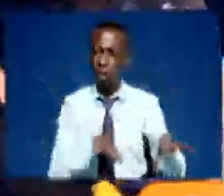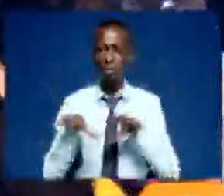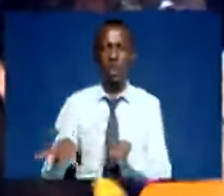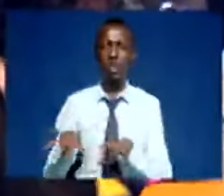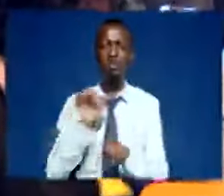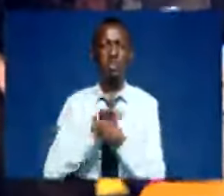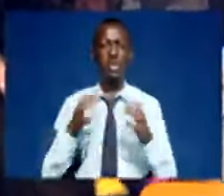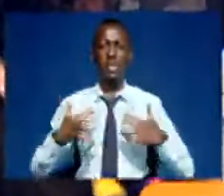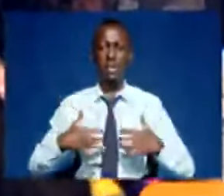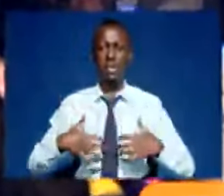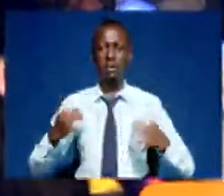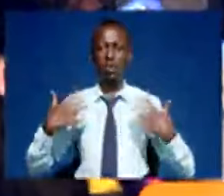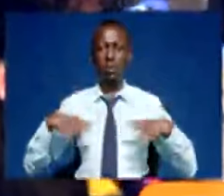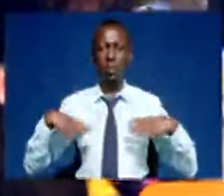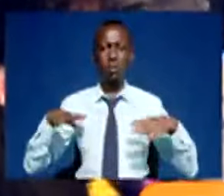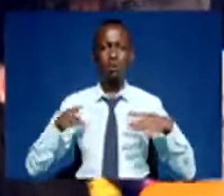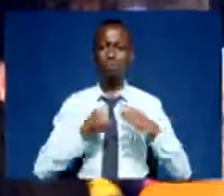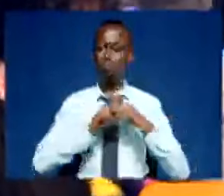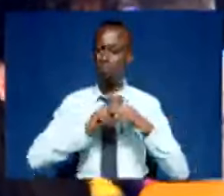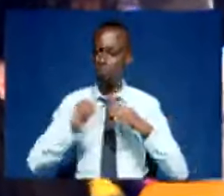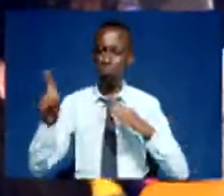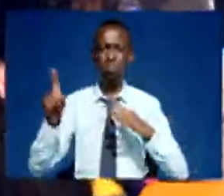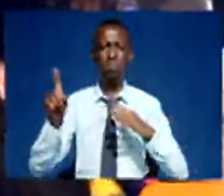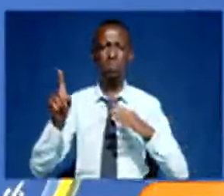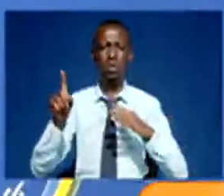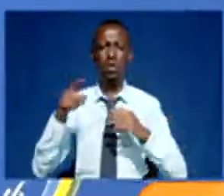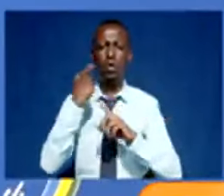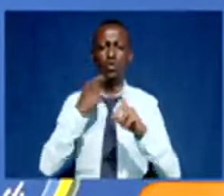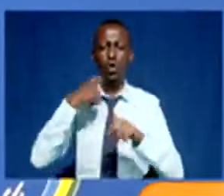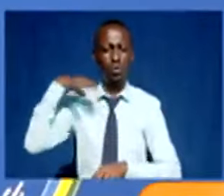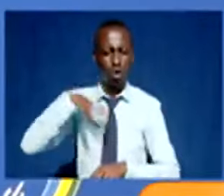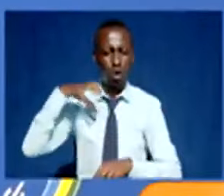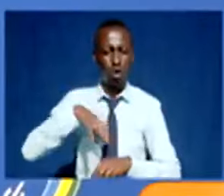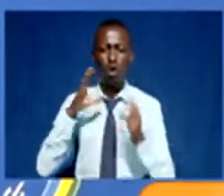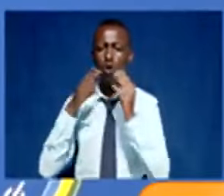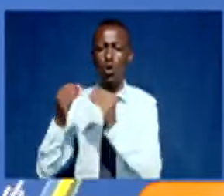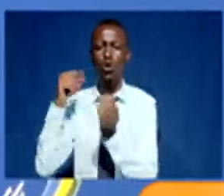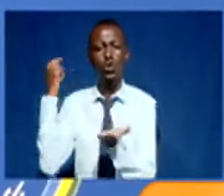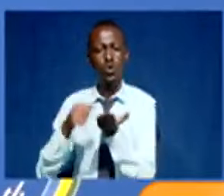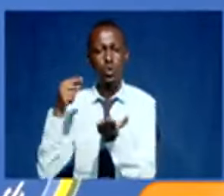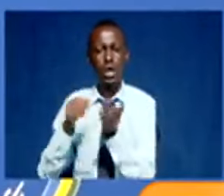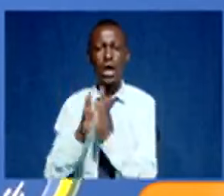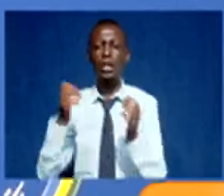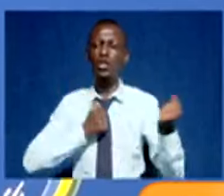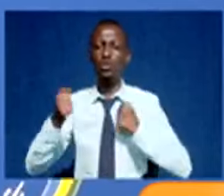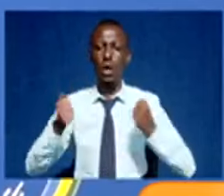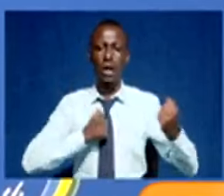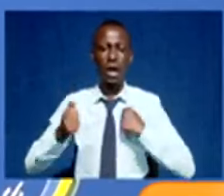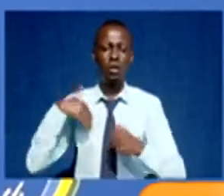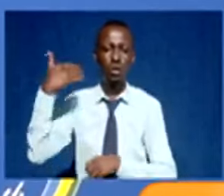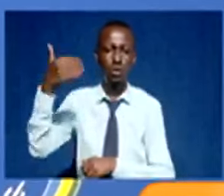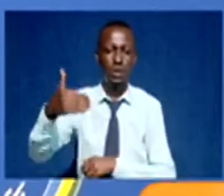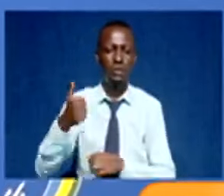hundreds of refugees fleeing into the country and Uganda every day. When it comes to defending